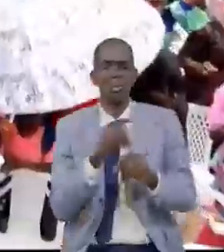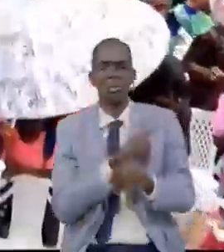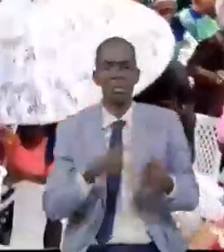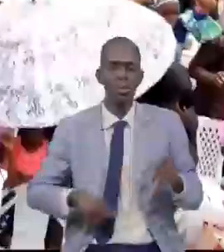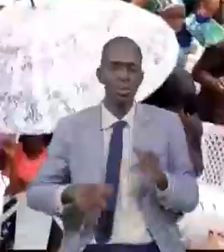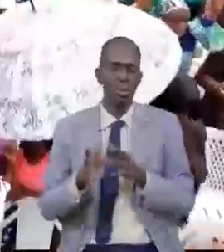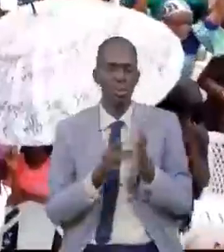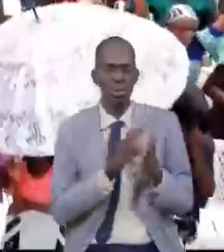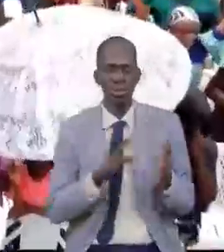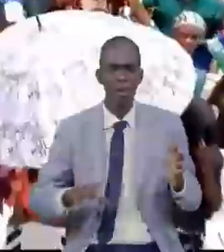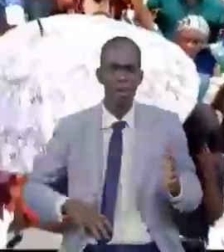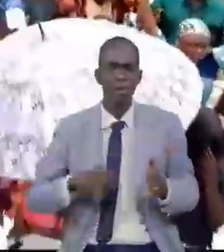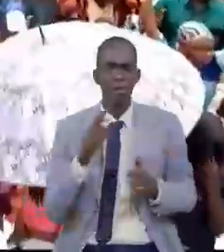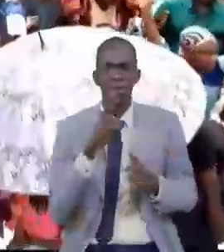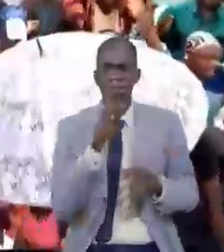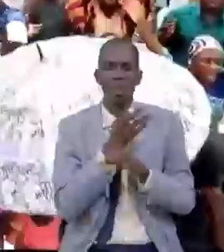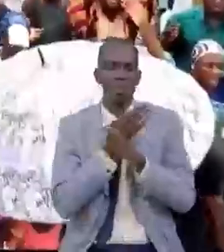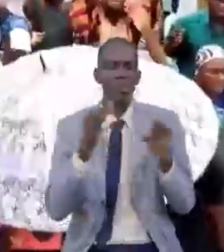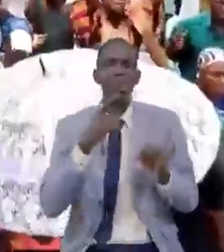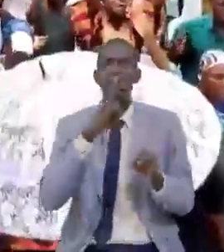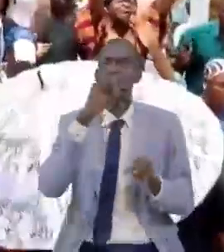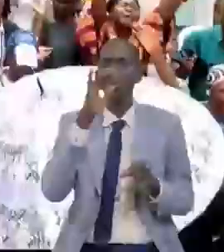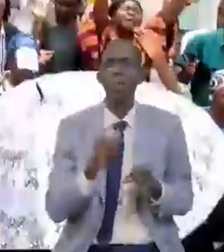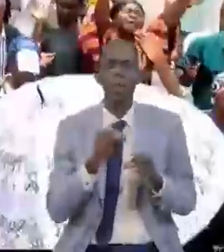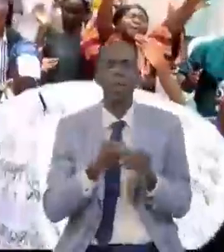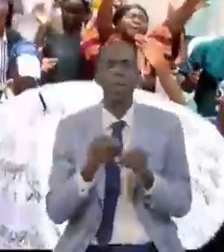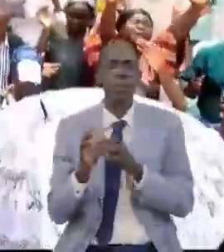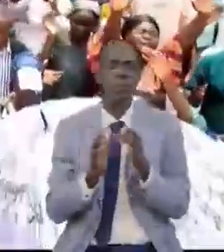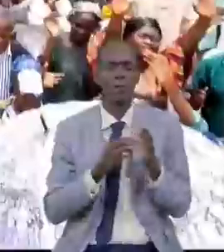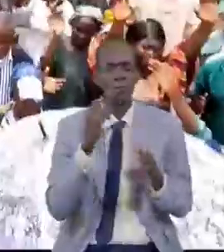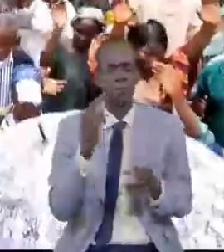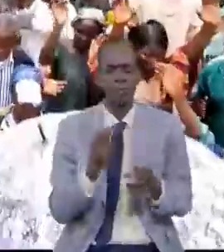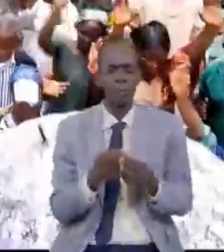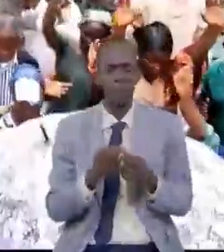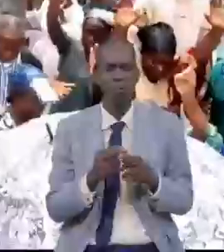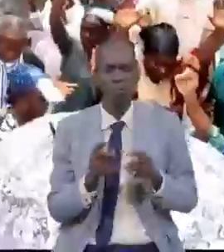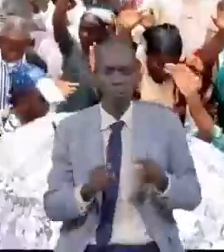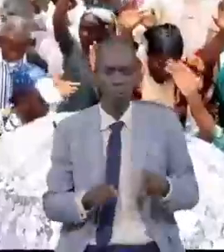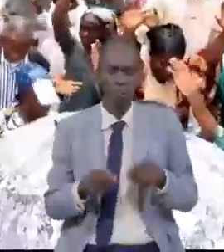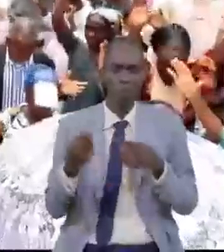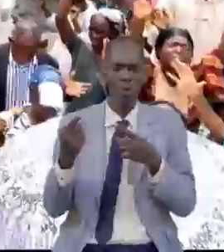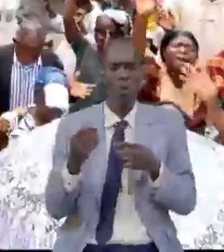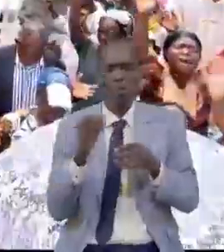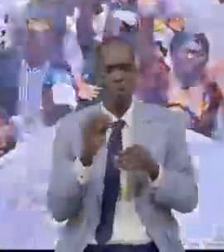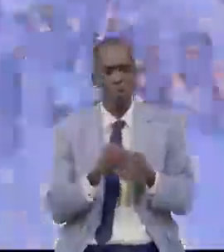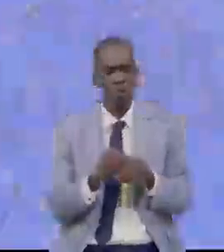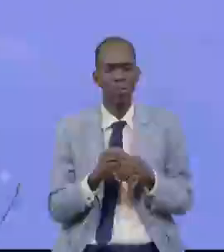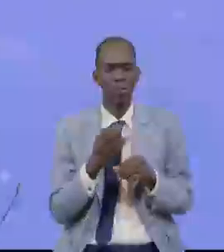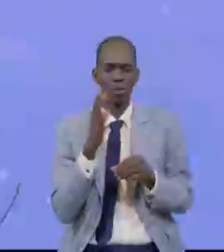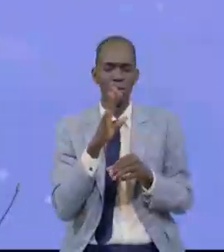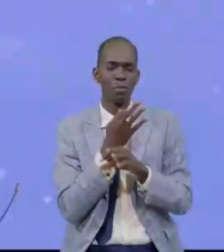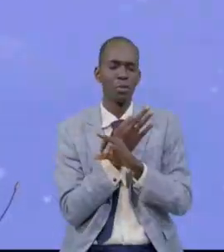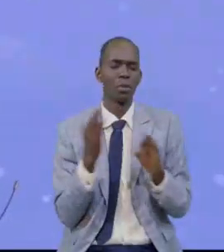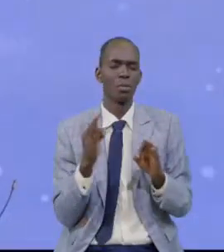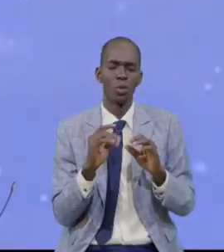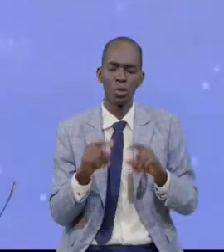indeed in Jesus' name. Go in this your freedom. Go in